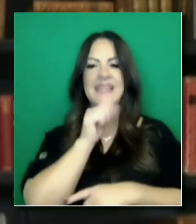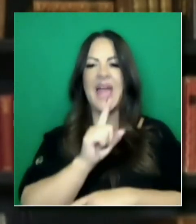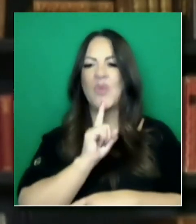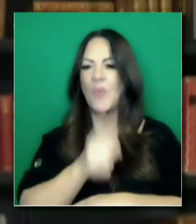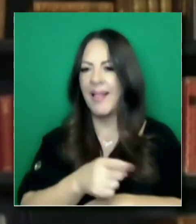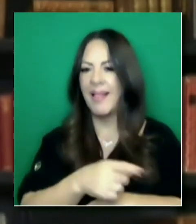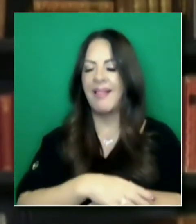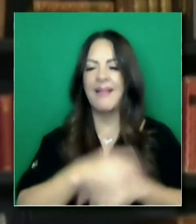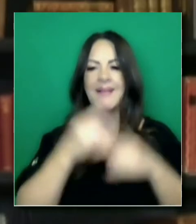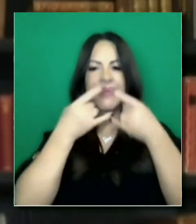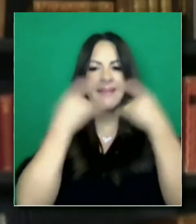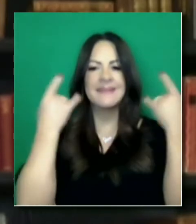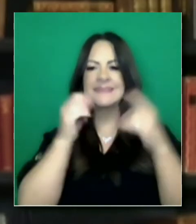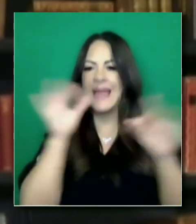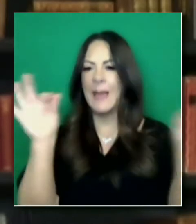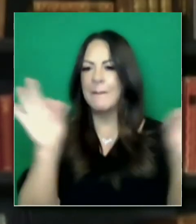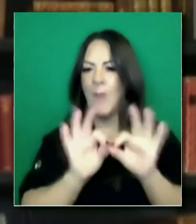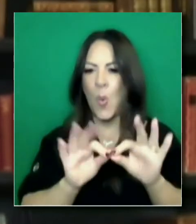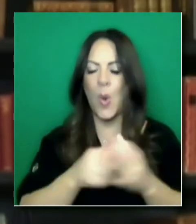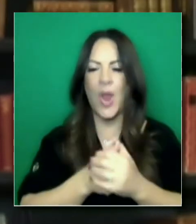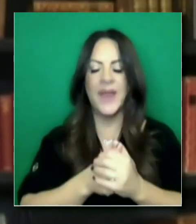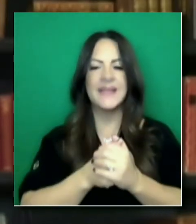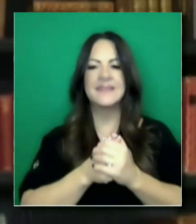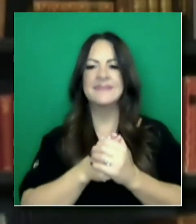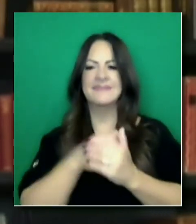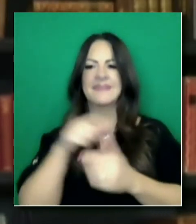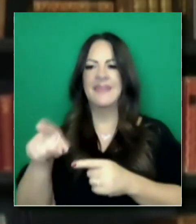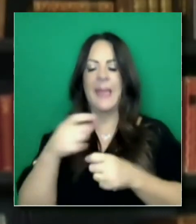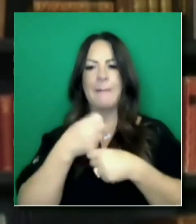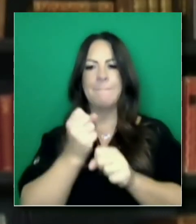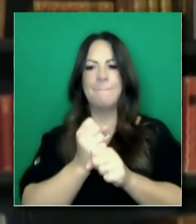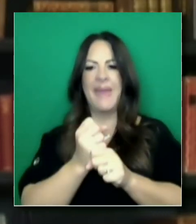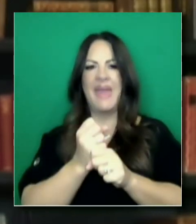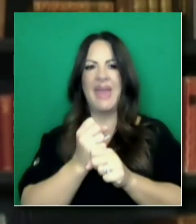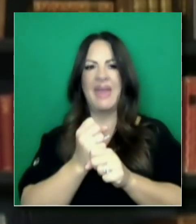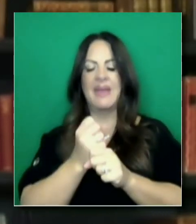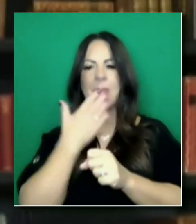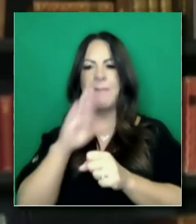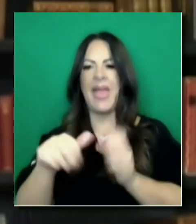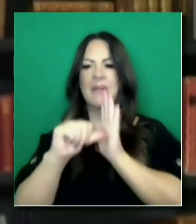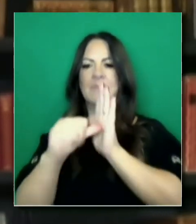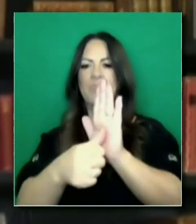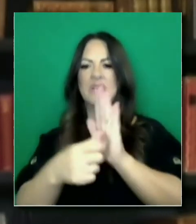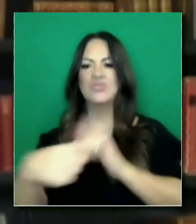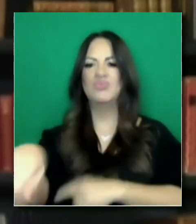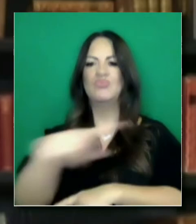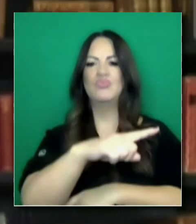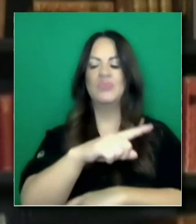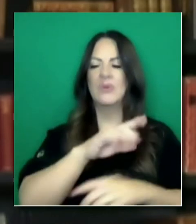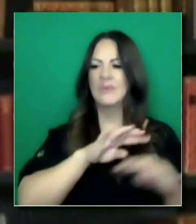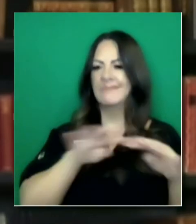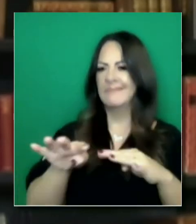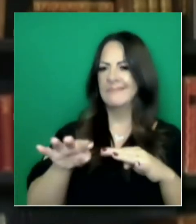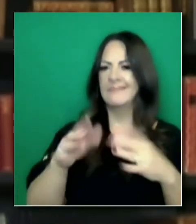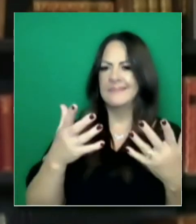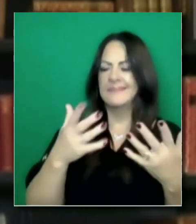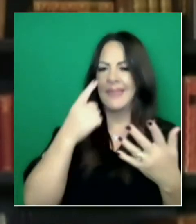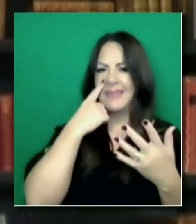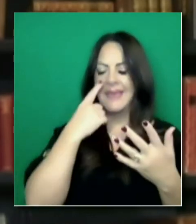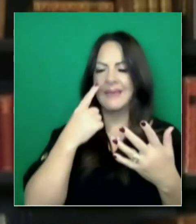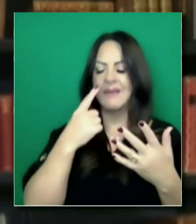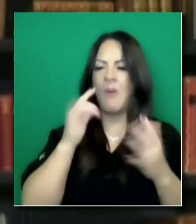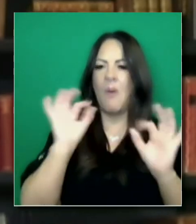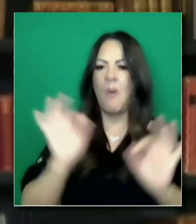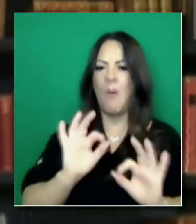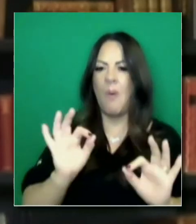matter, continue to send missed messages. They're not helping. They're not advancing that cause. And so we will